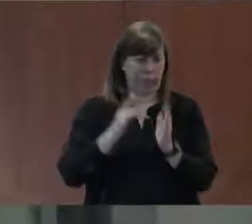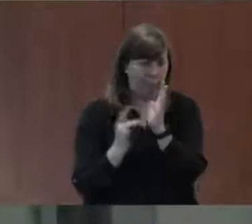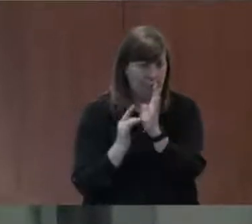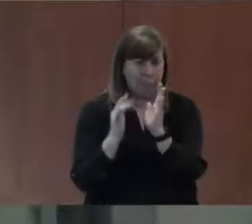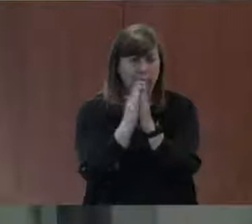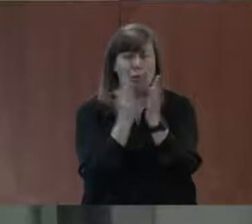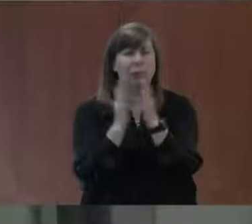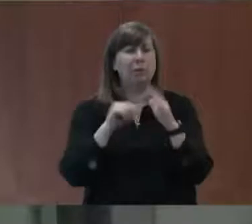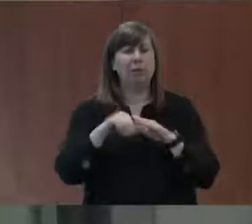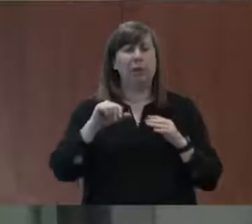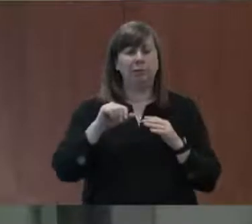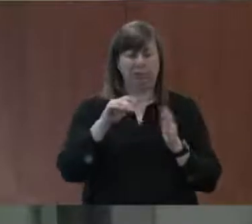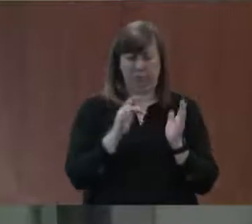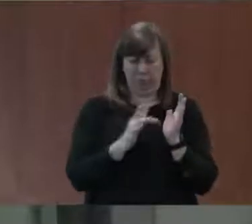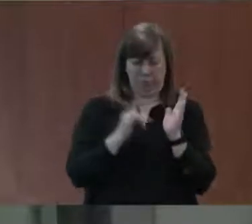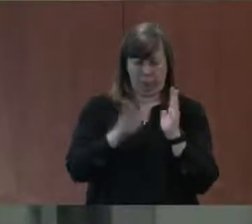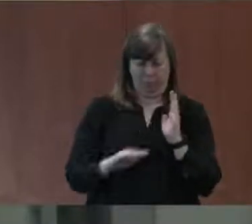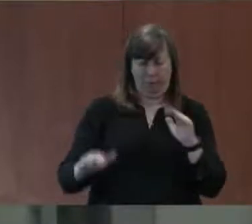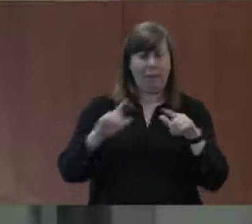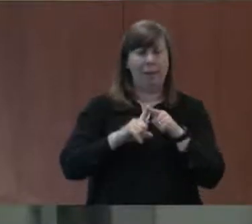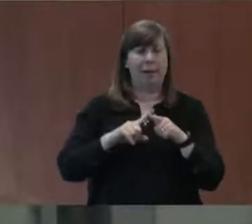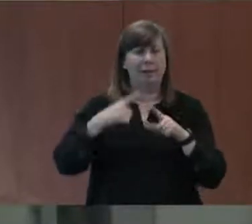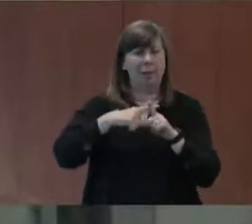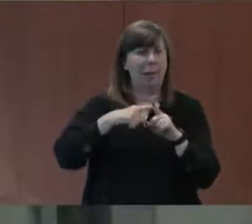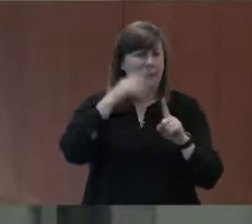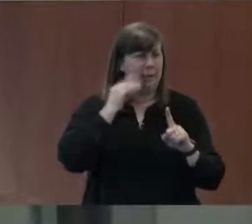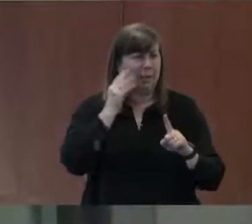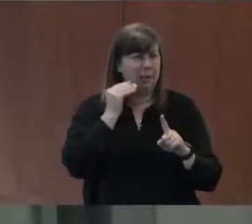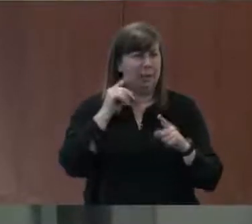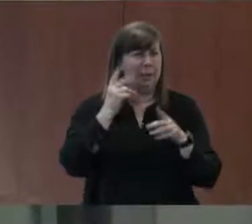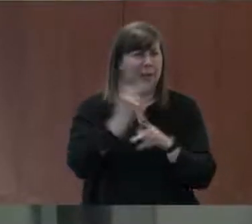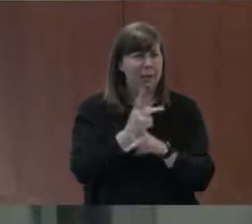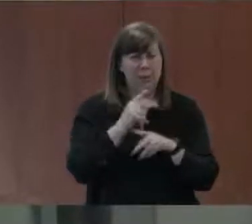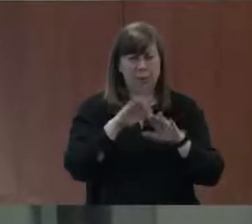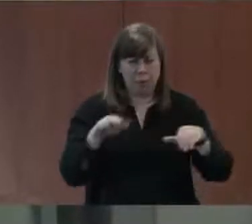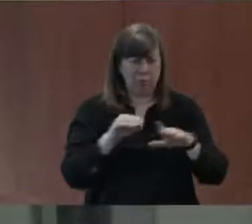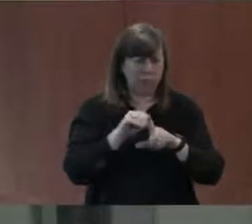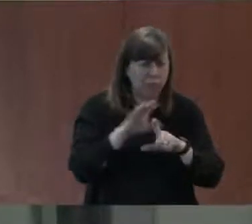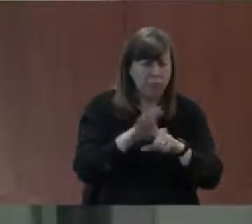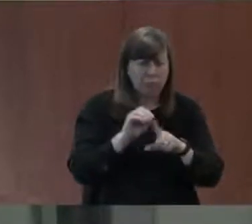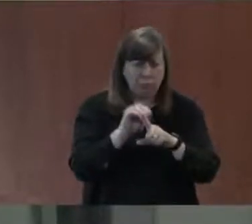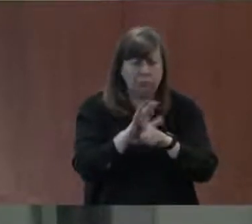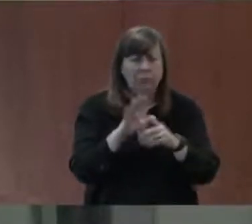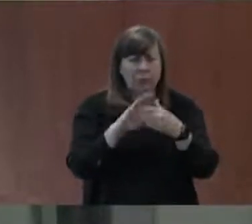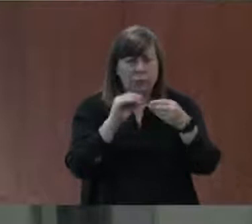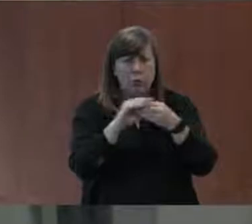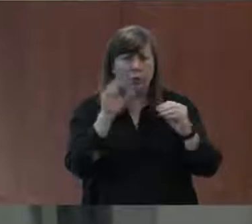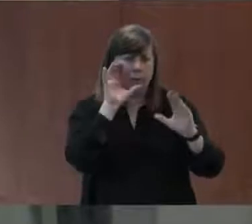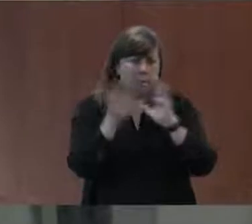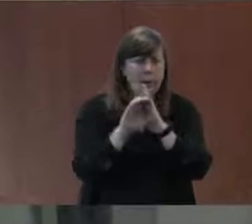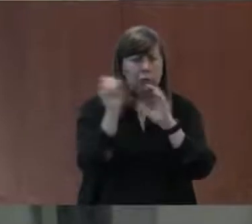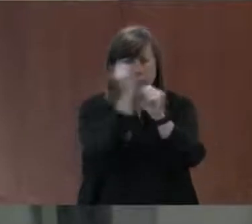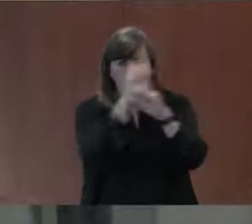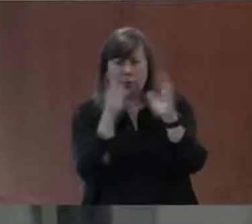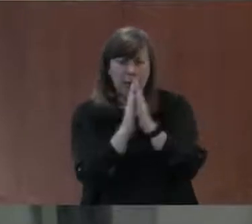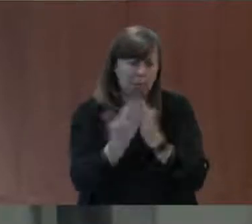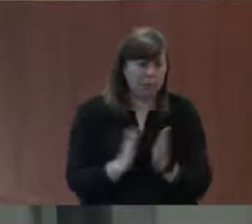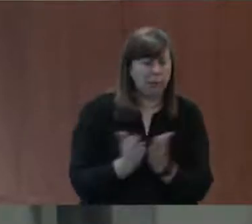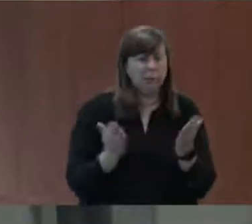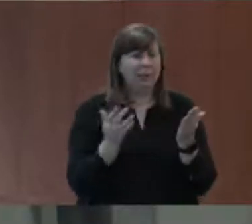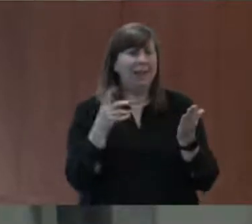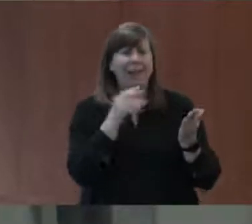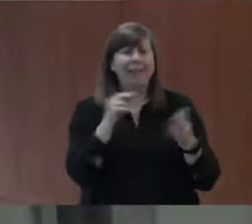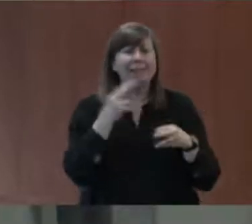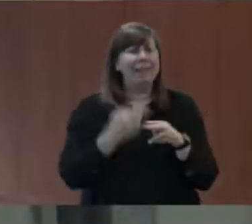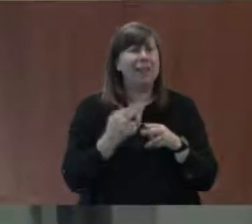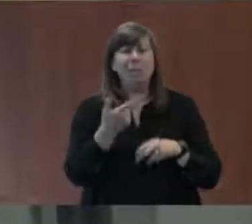books that portray pedophilia as positive experiences, and you keep children exposed to these traumatic stories and images and pictures in the books in